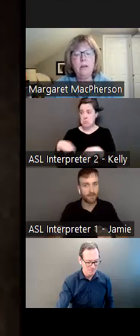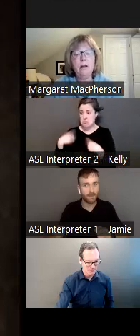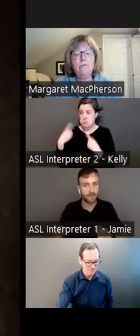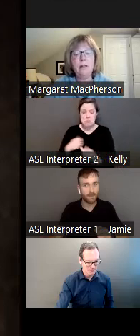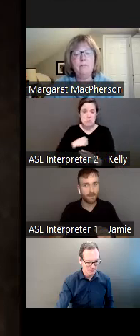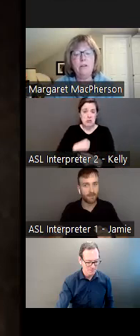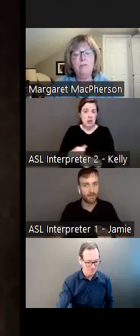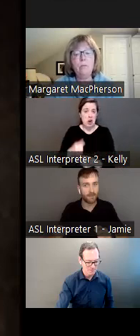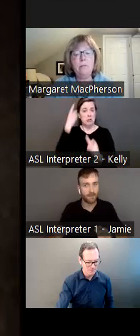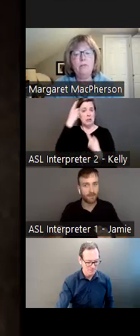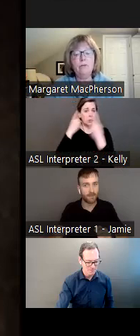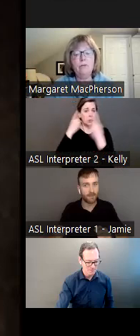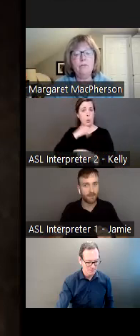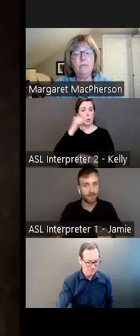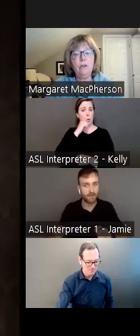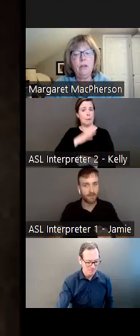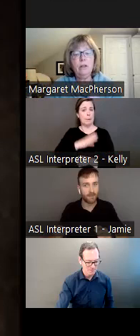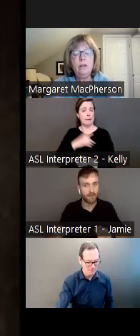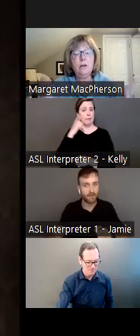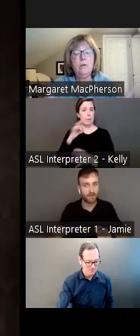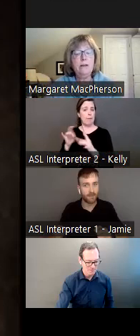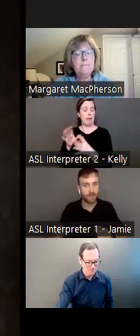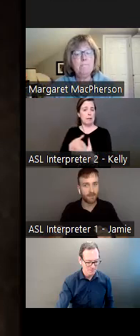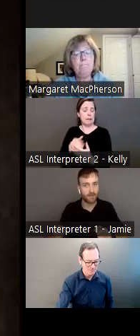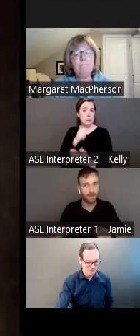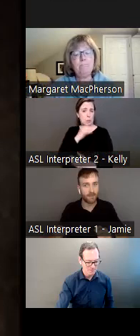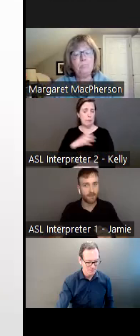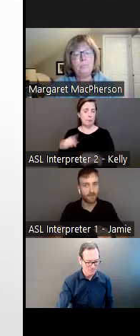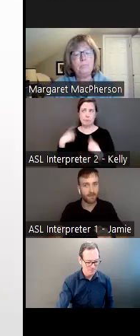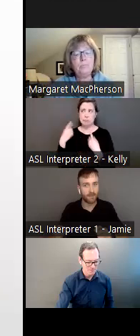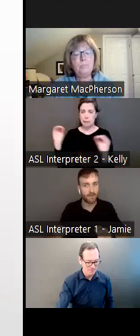context of violence against women's services. Go ahead.